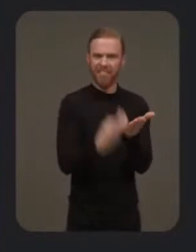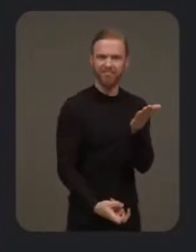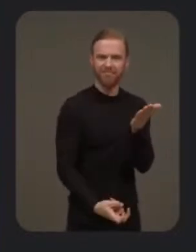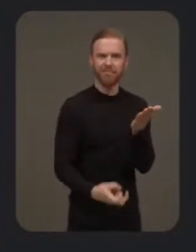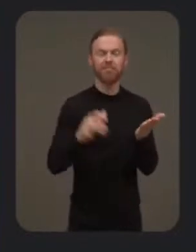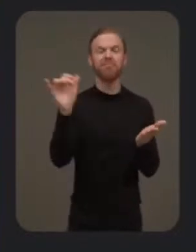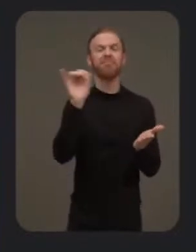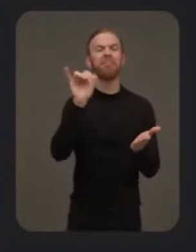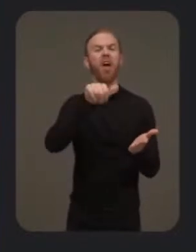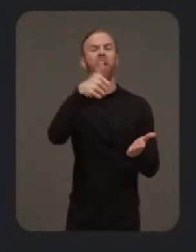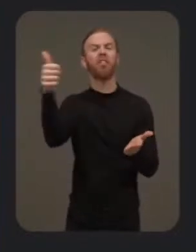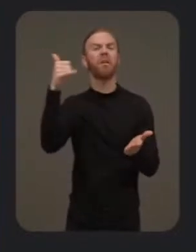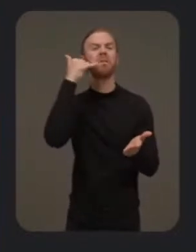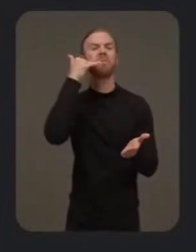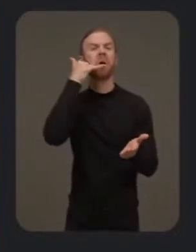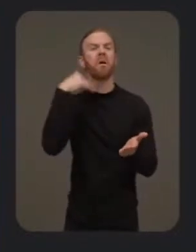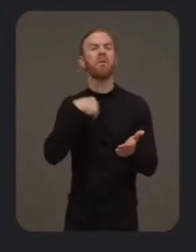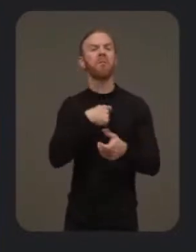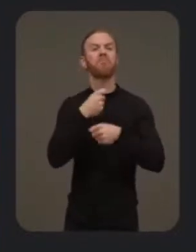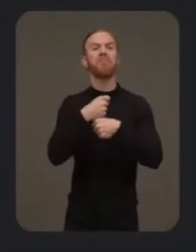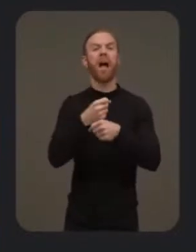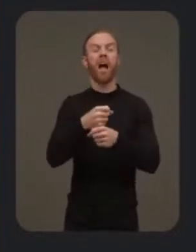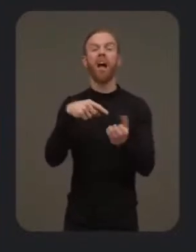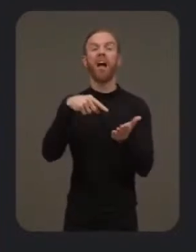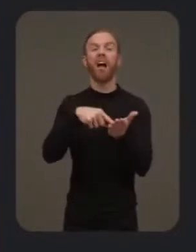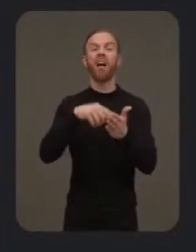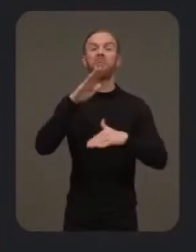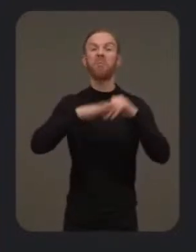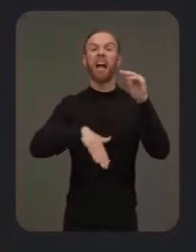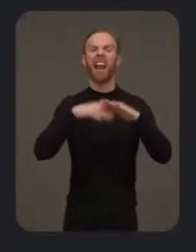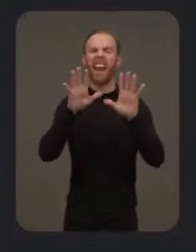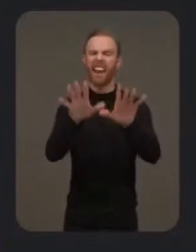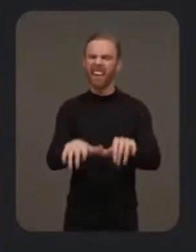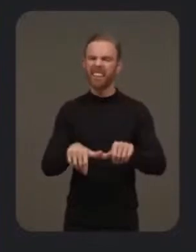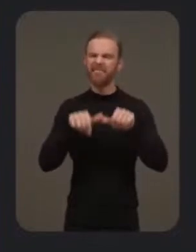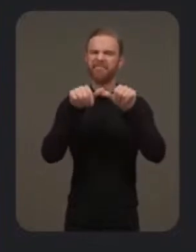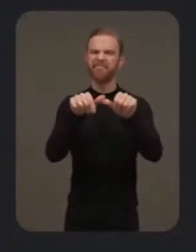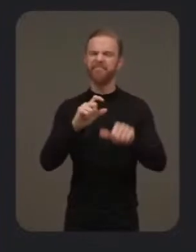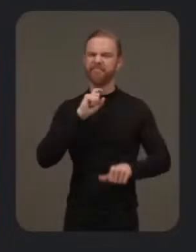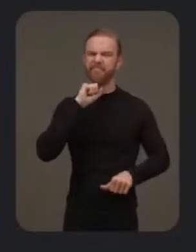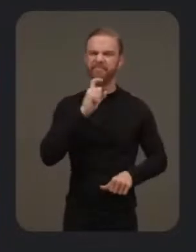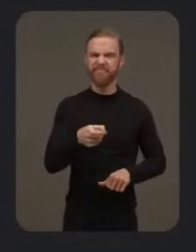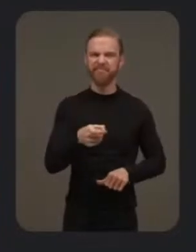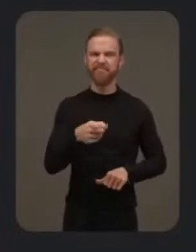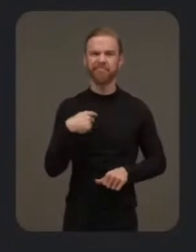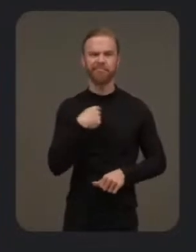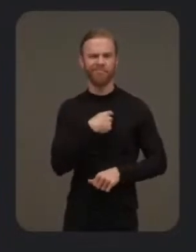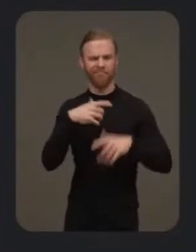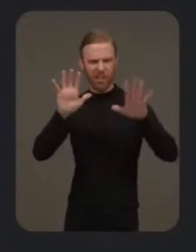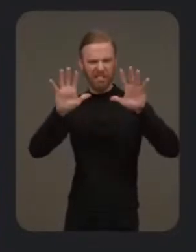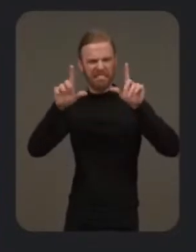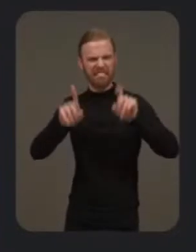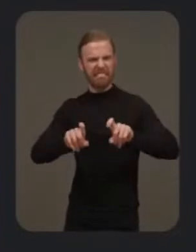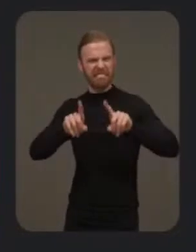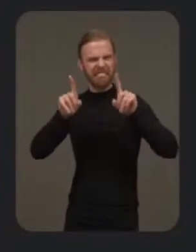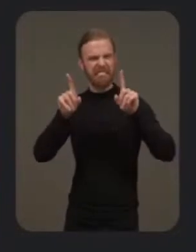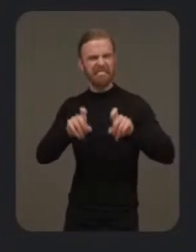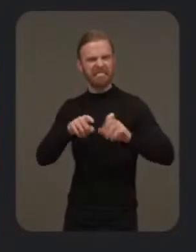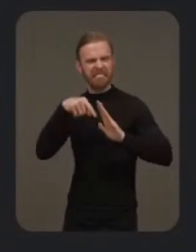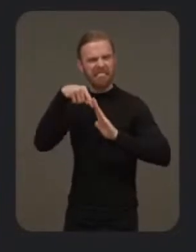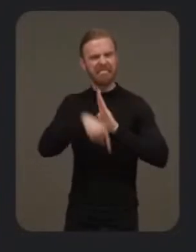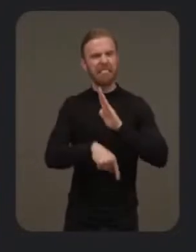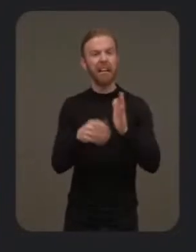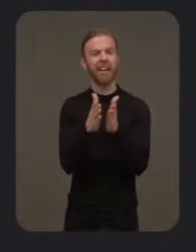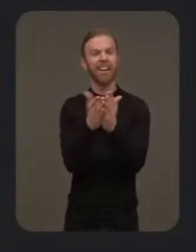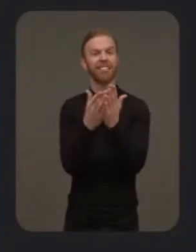every phone we make, Pixel Fold is built to last. We've extensively tested the hinge to be the most